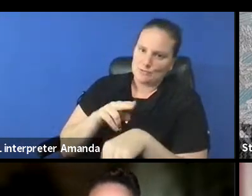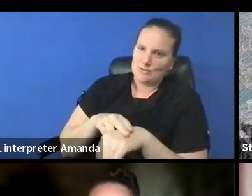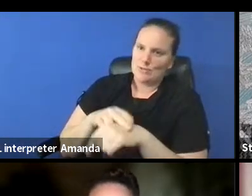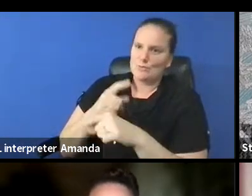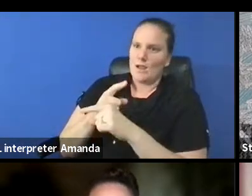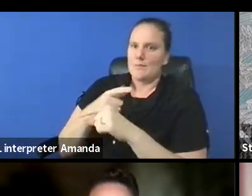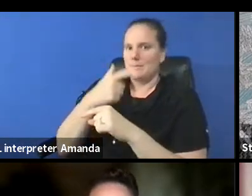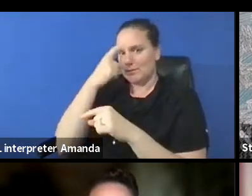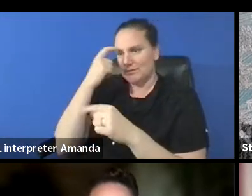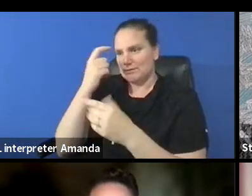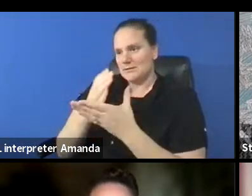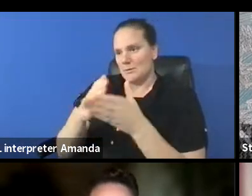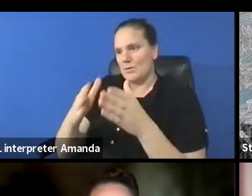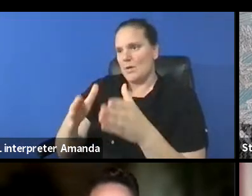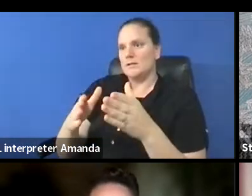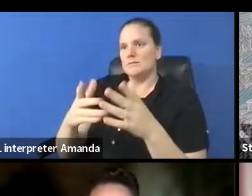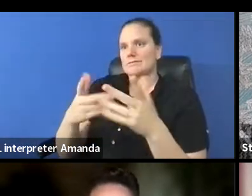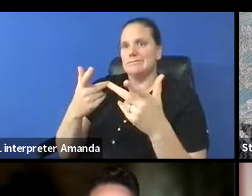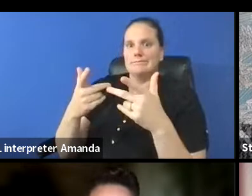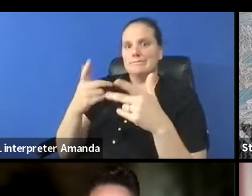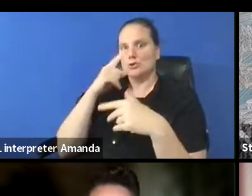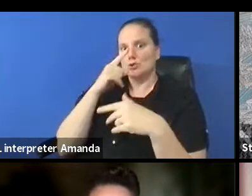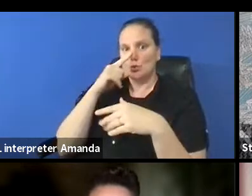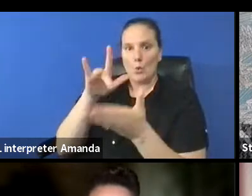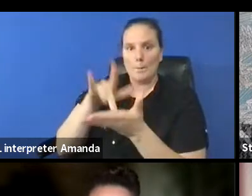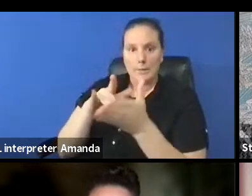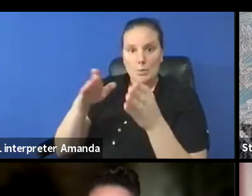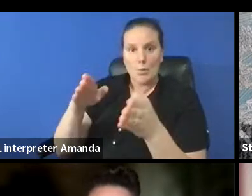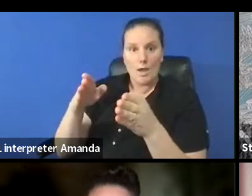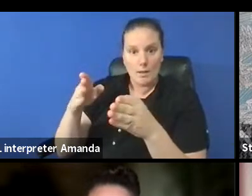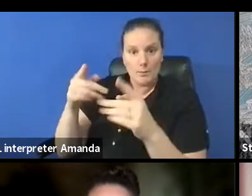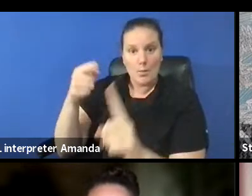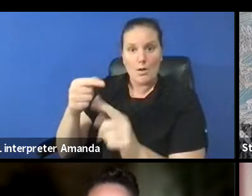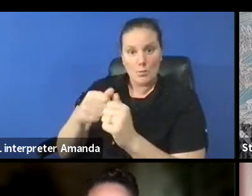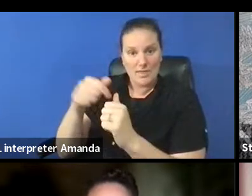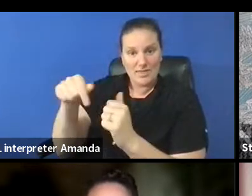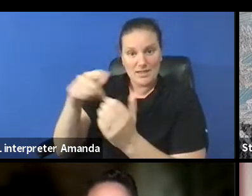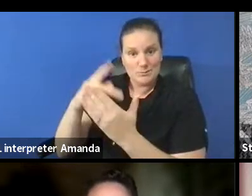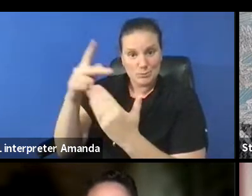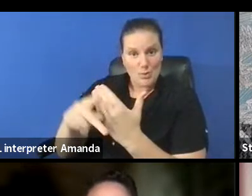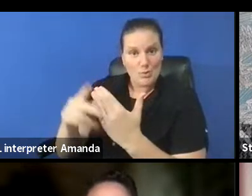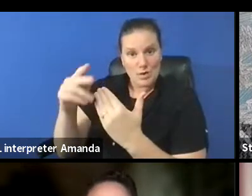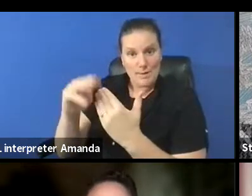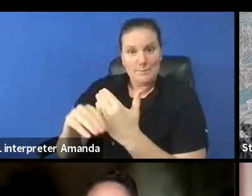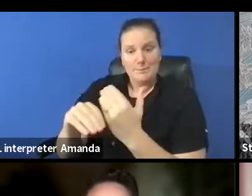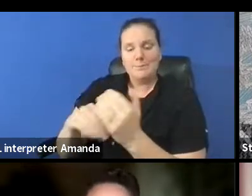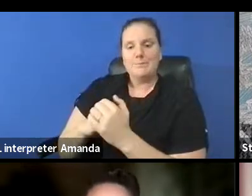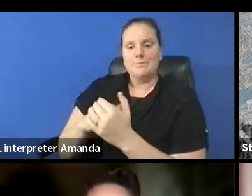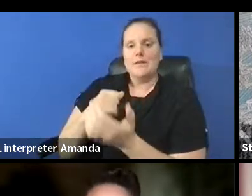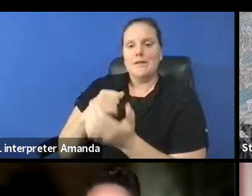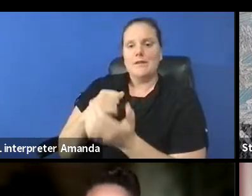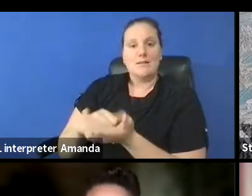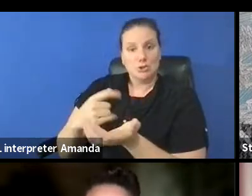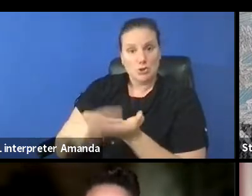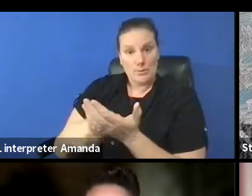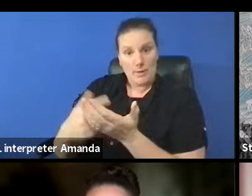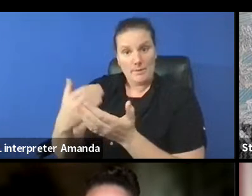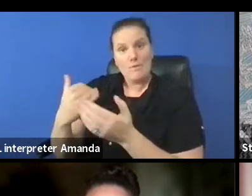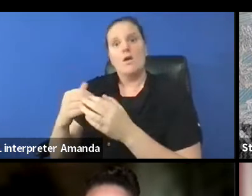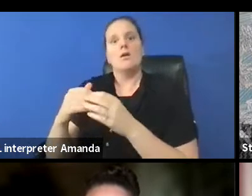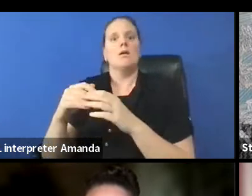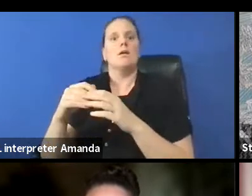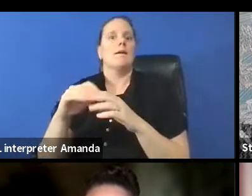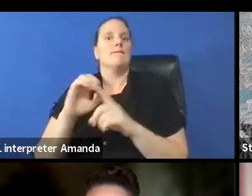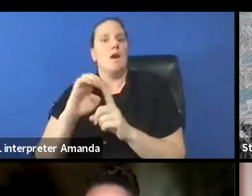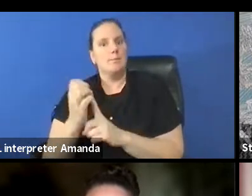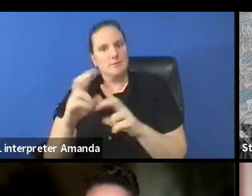some ways in sort of the pseudo midway point with this program, which has been talked about before, all this environmental assessment that's